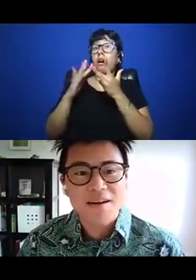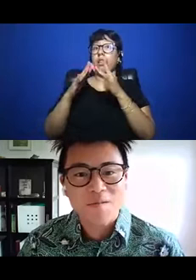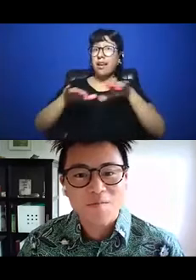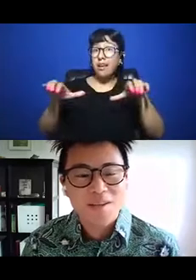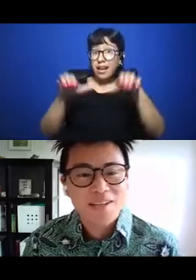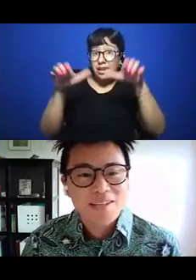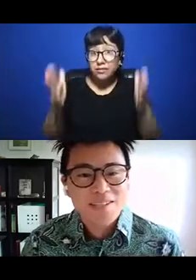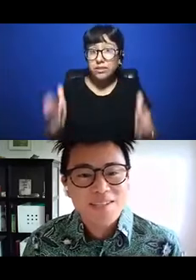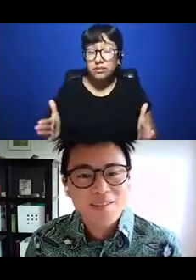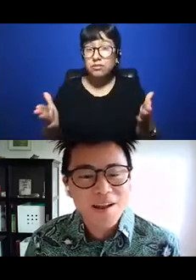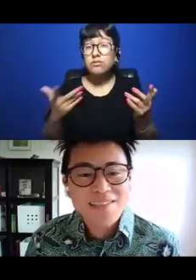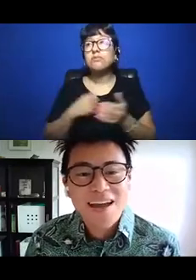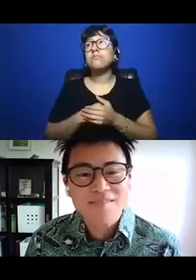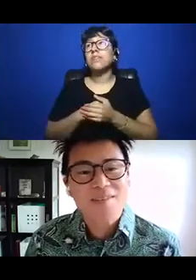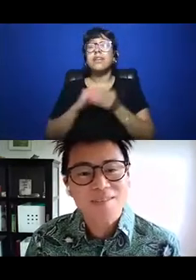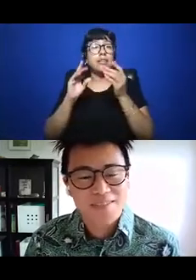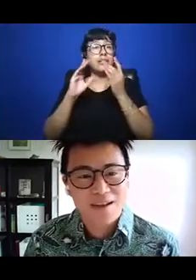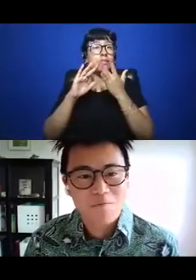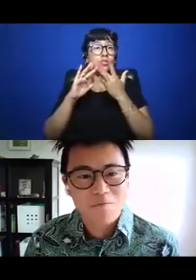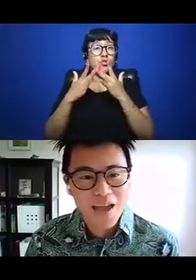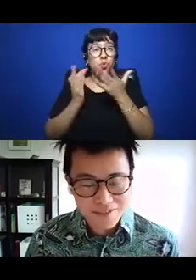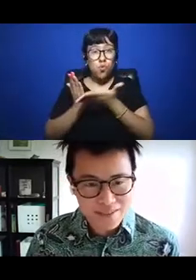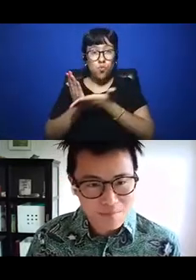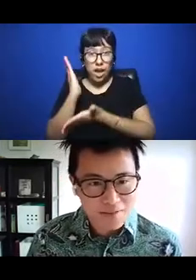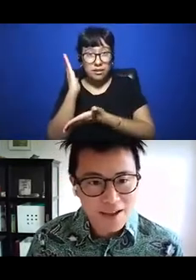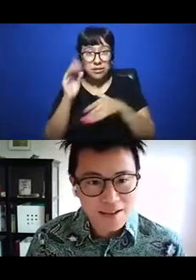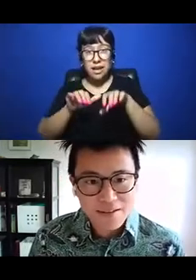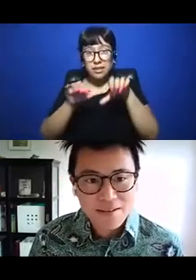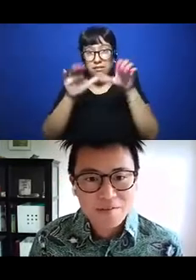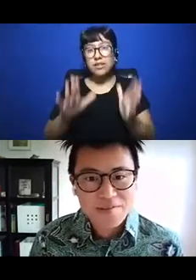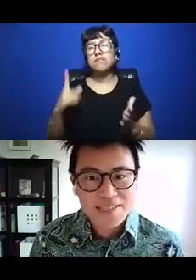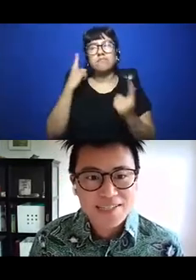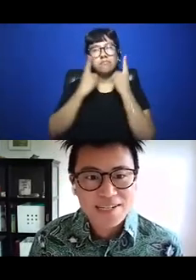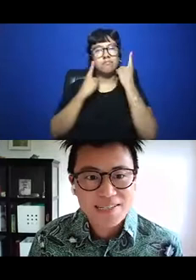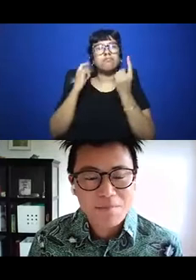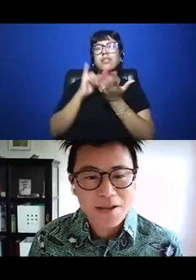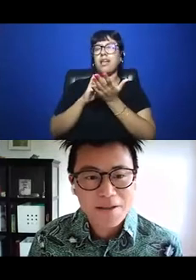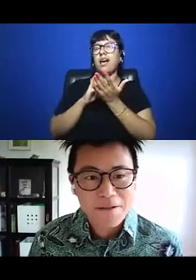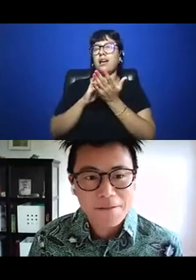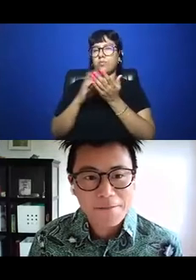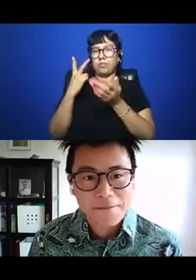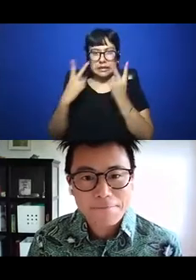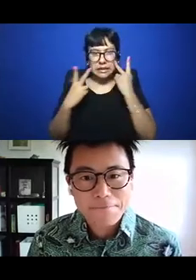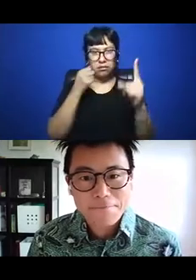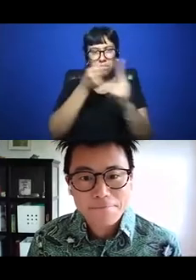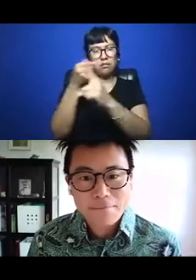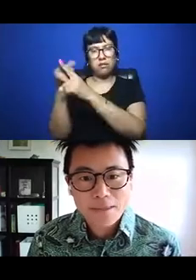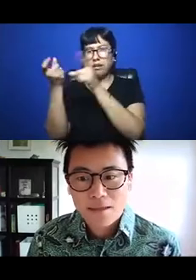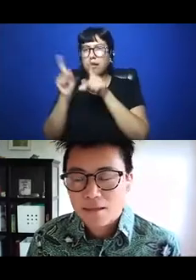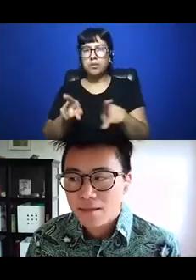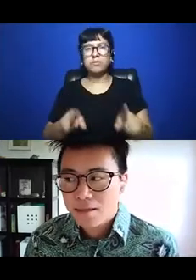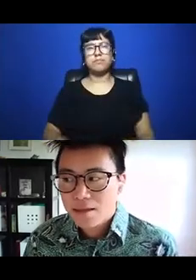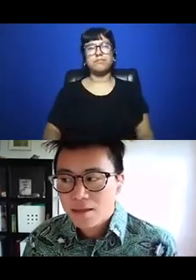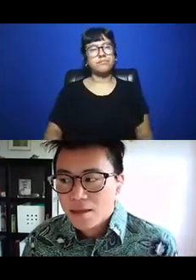and digital rights activists. We have to think about that when we see these incidents happening.